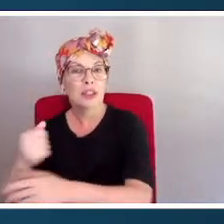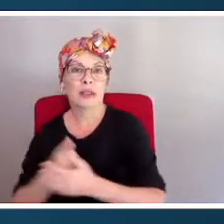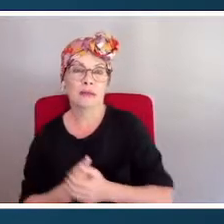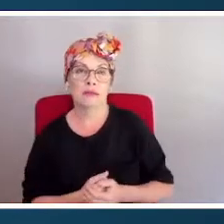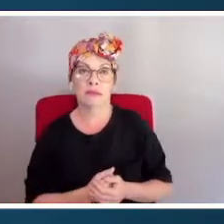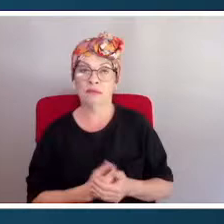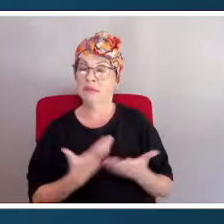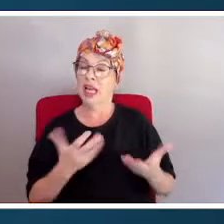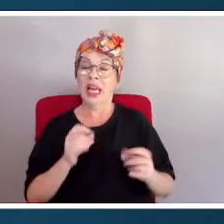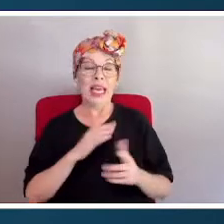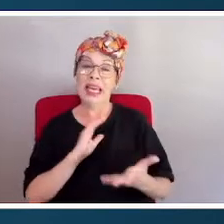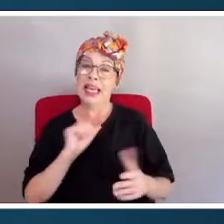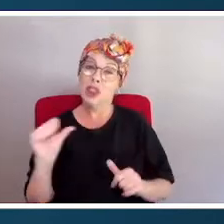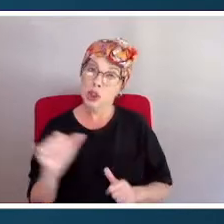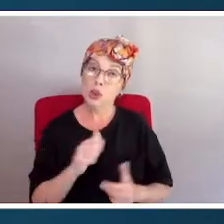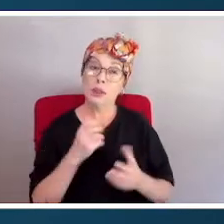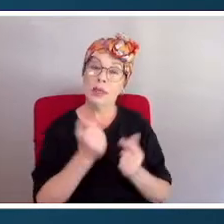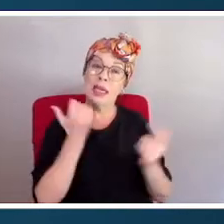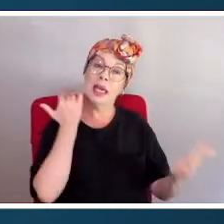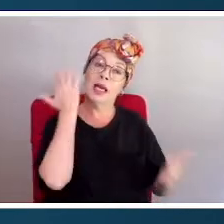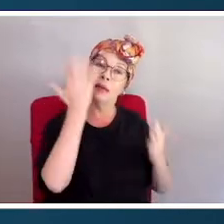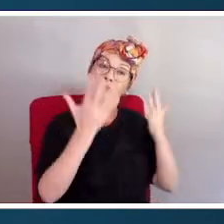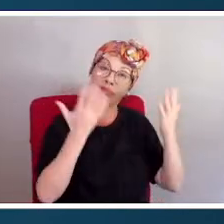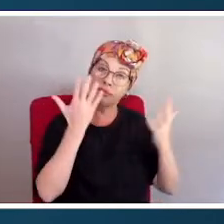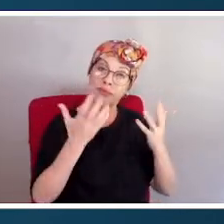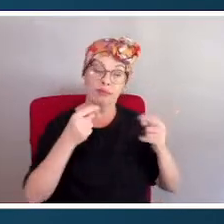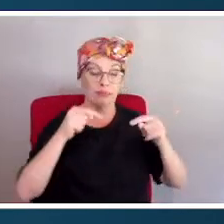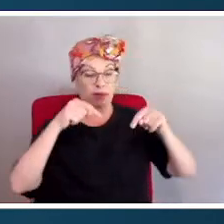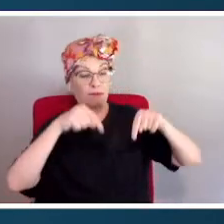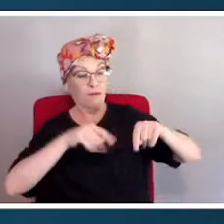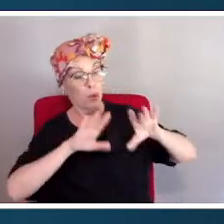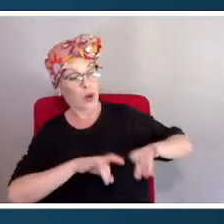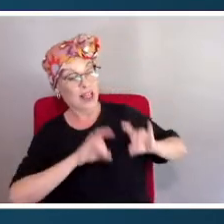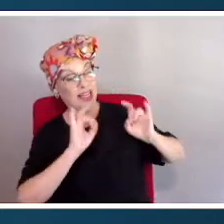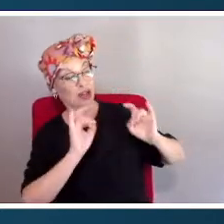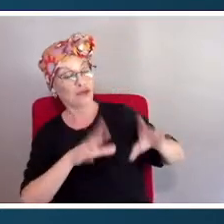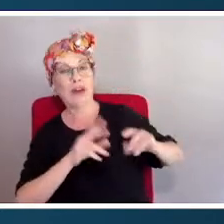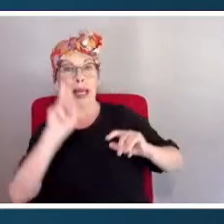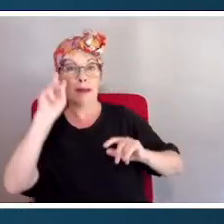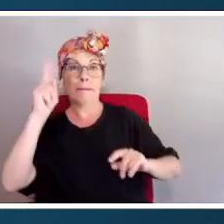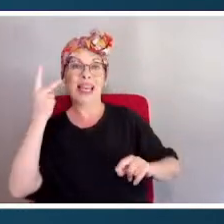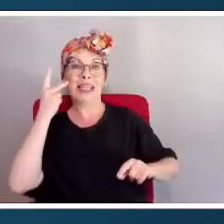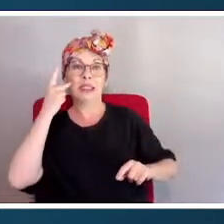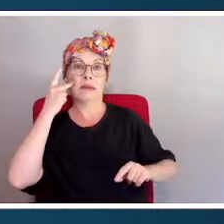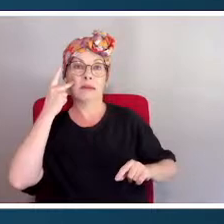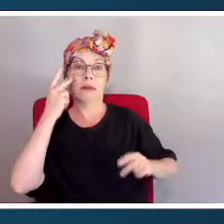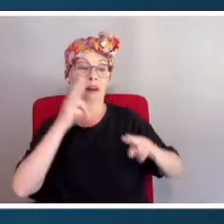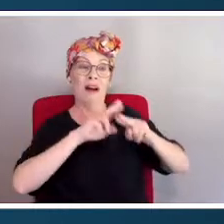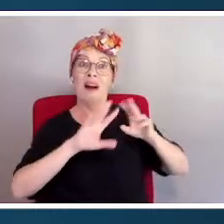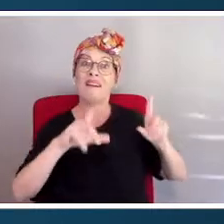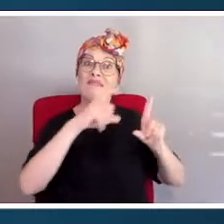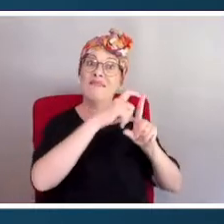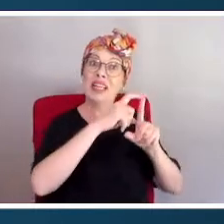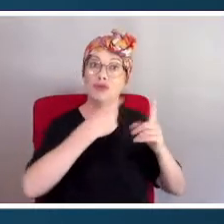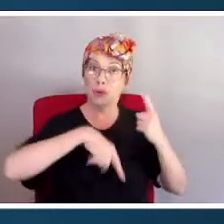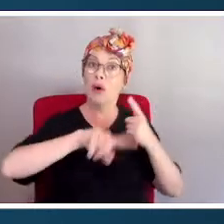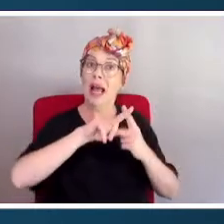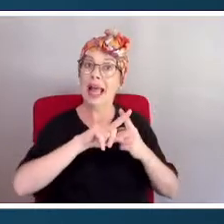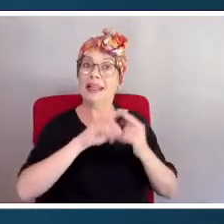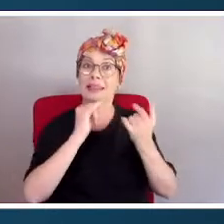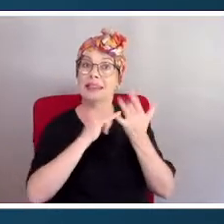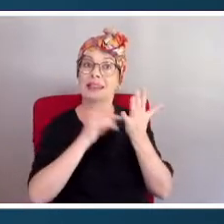parties, here at the federal level and across the states. Do they place a